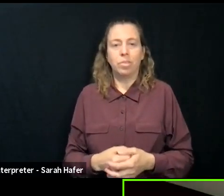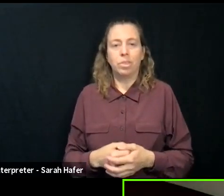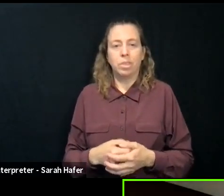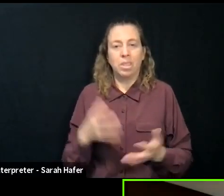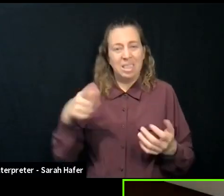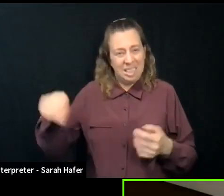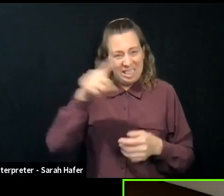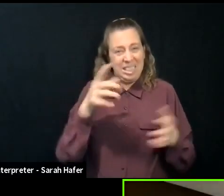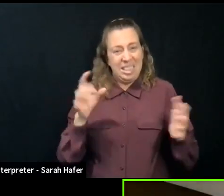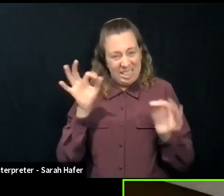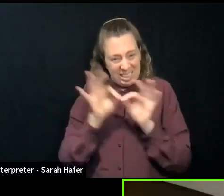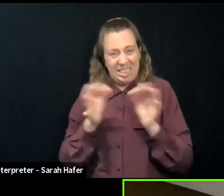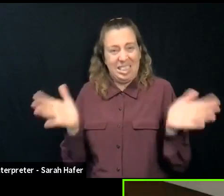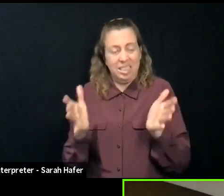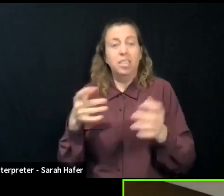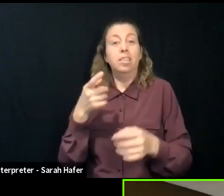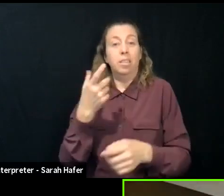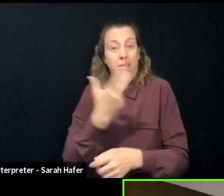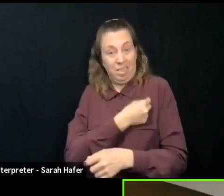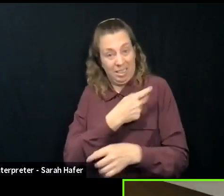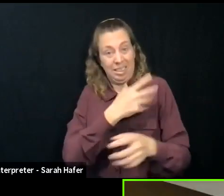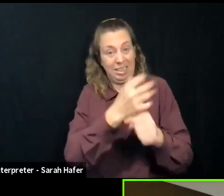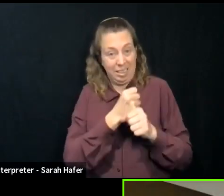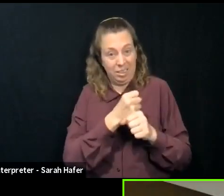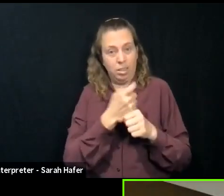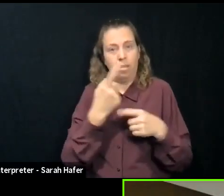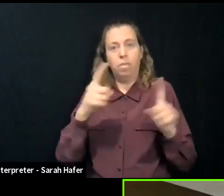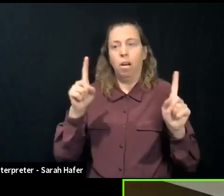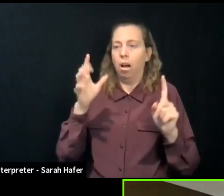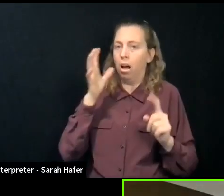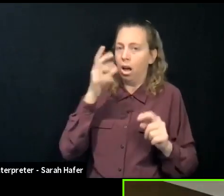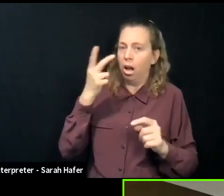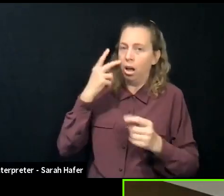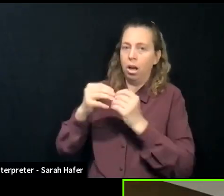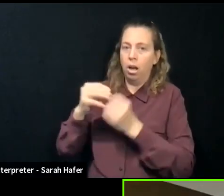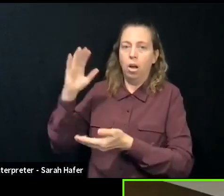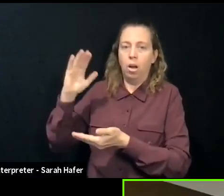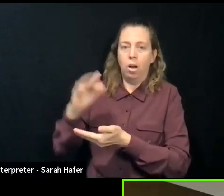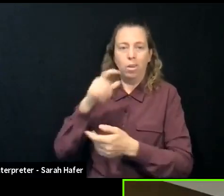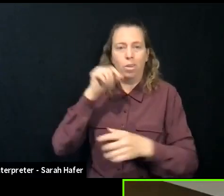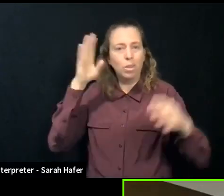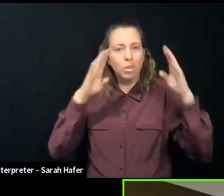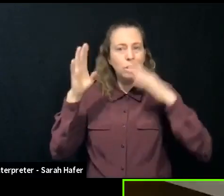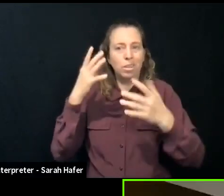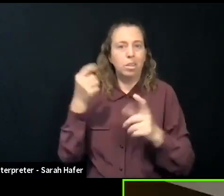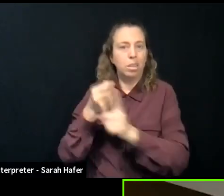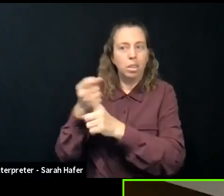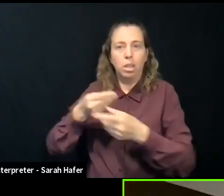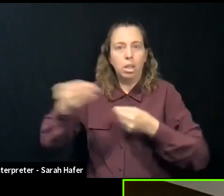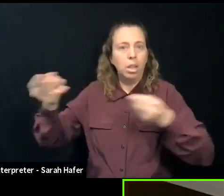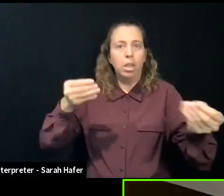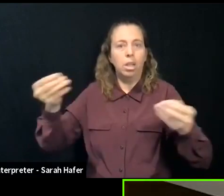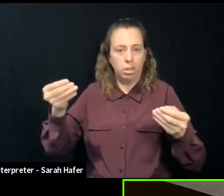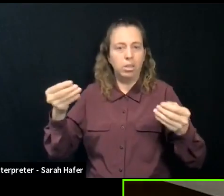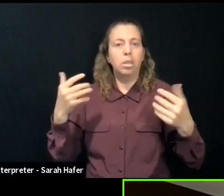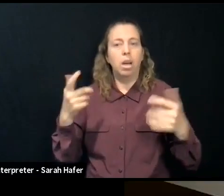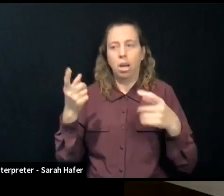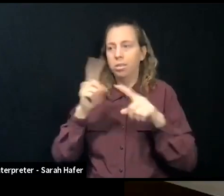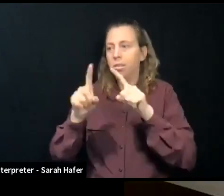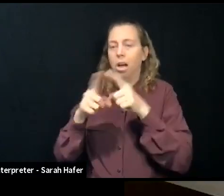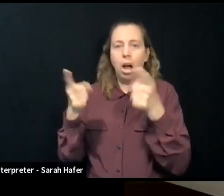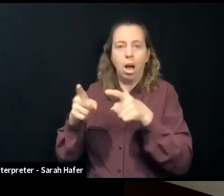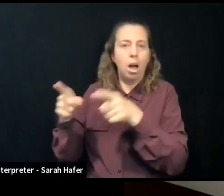surge and also reduce worrying about variants emerging over time. Thank